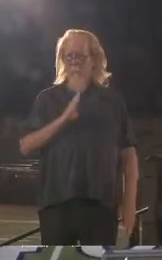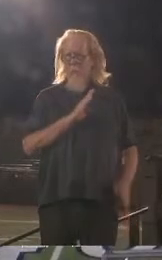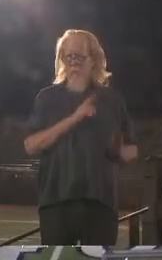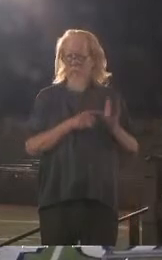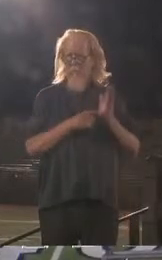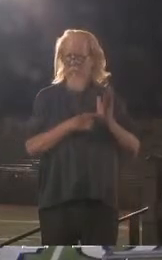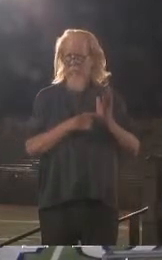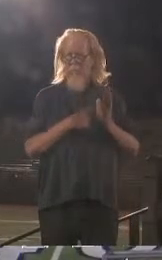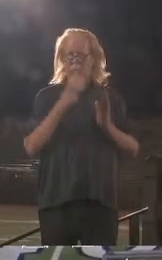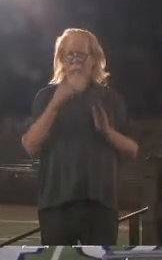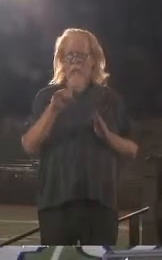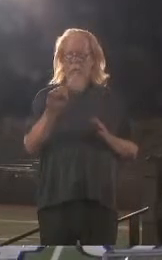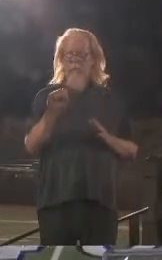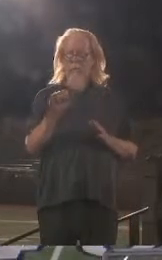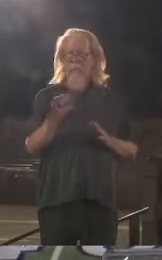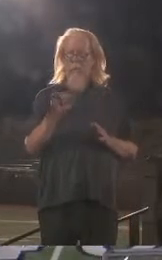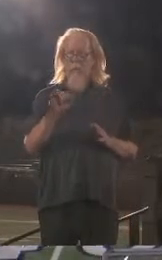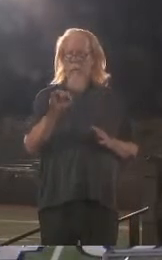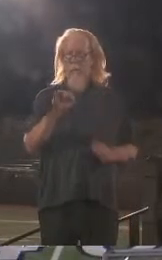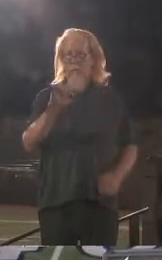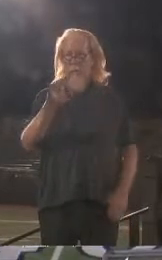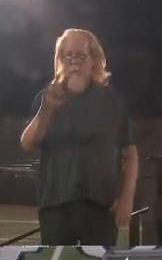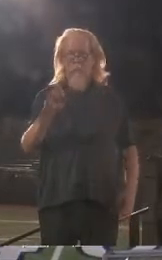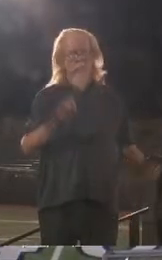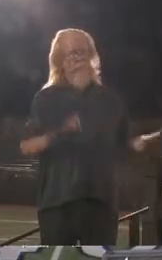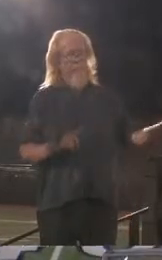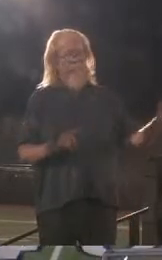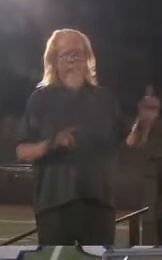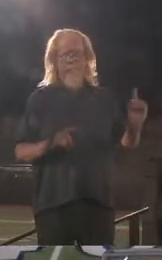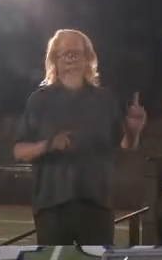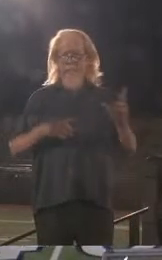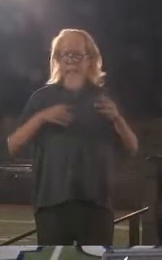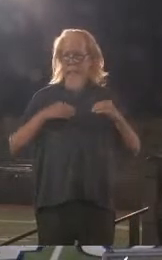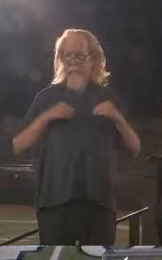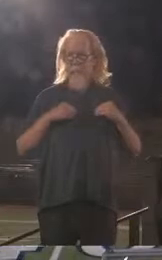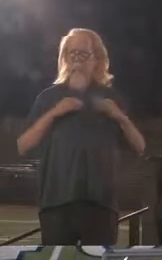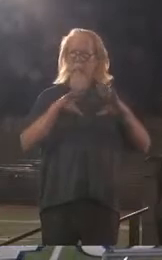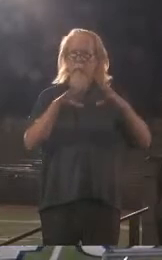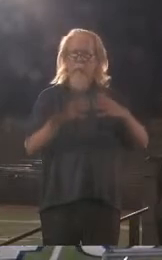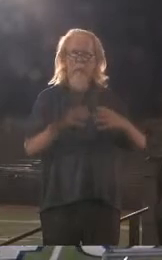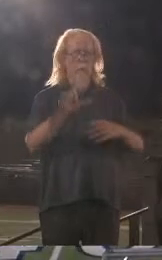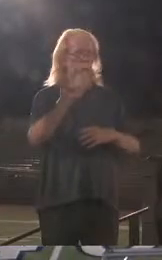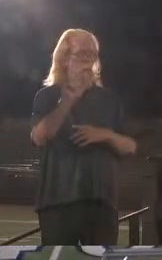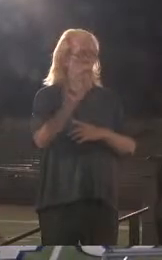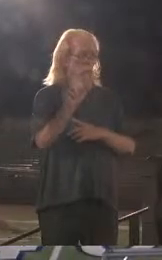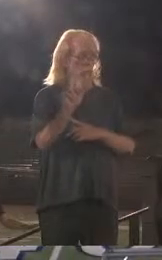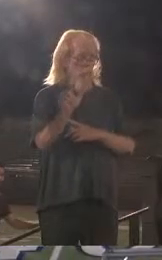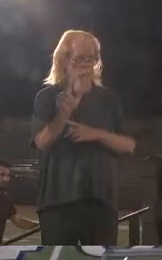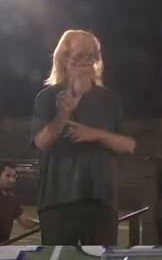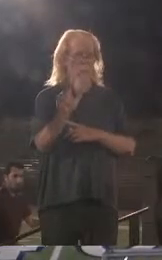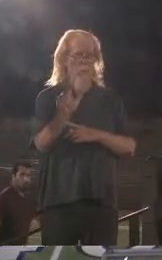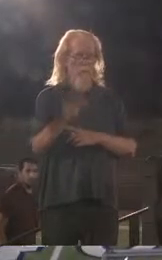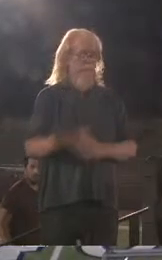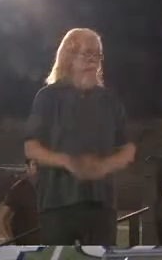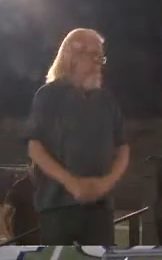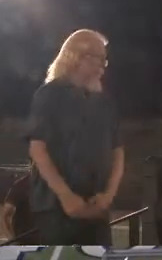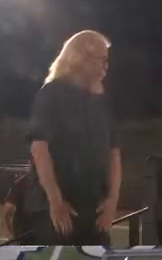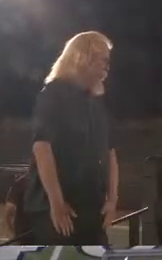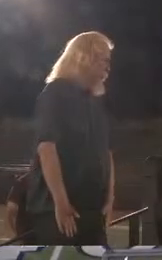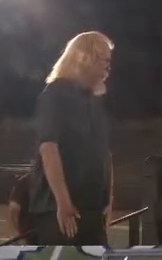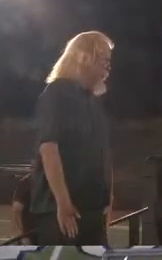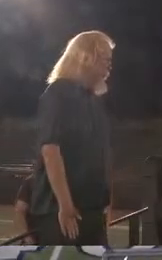of Education, please come forward to accept the Highlands High School class of 2023.